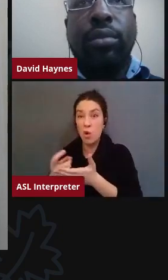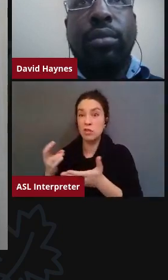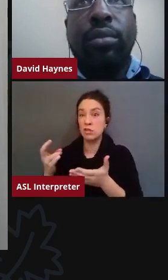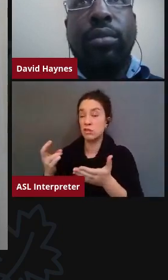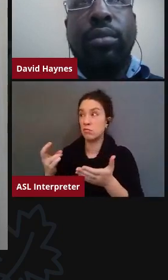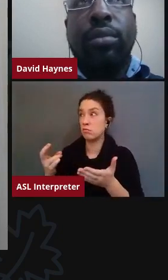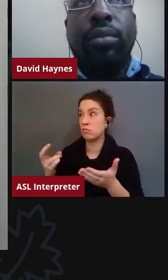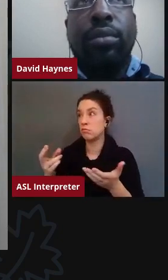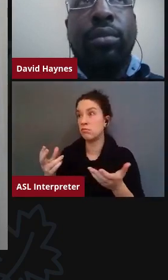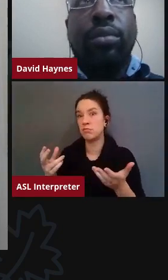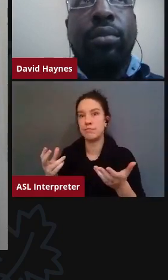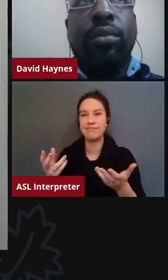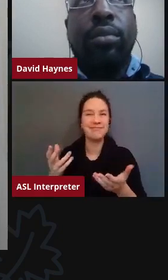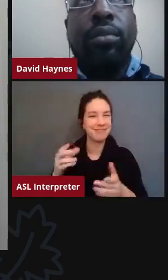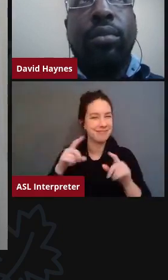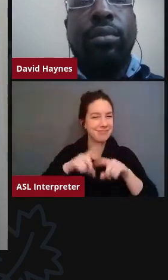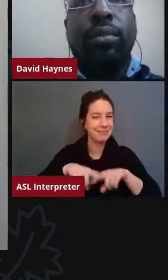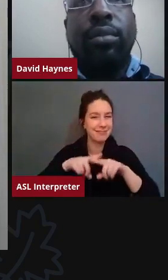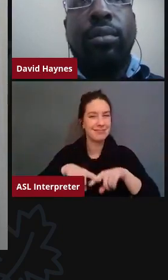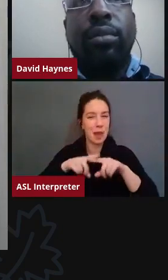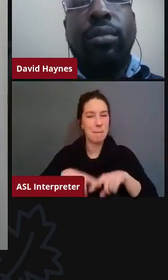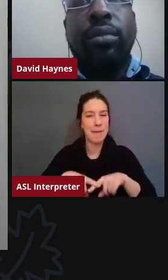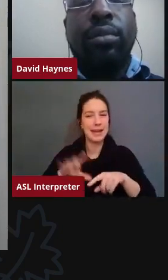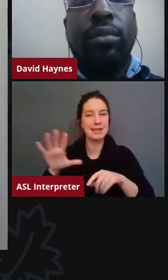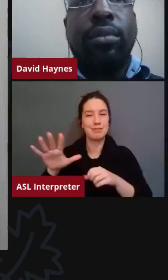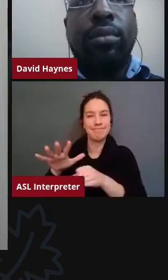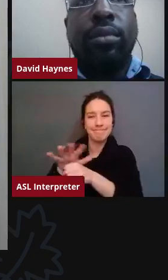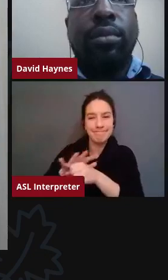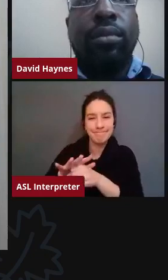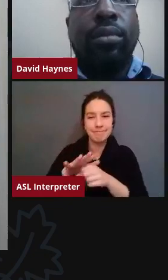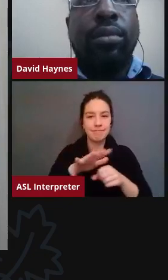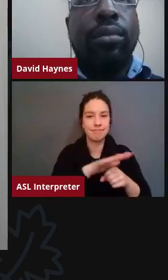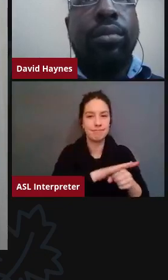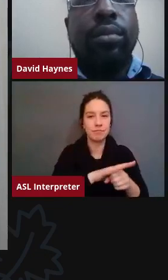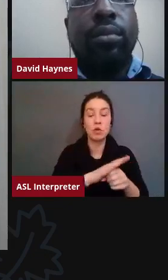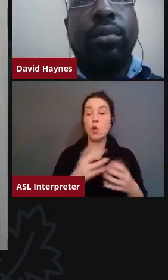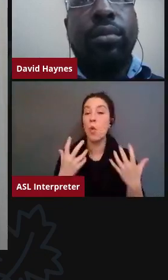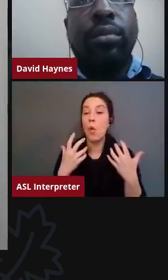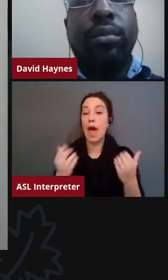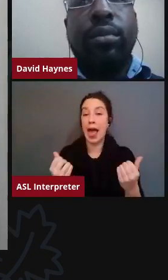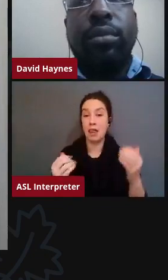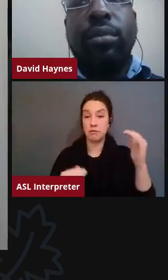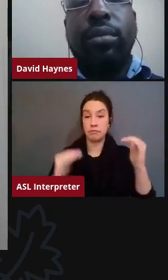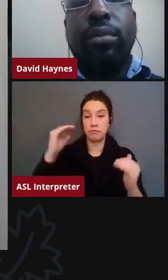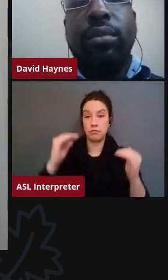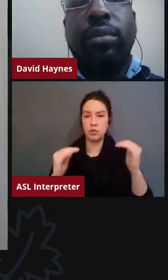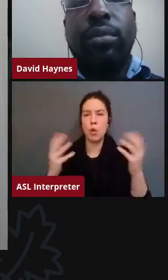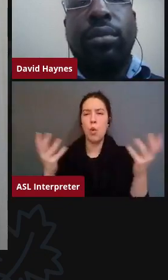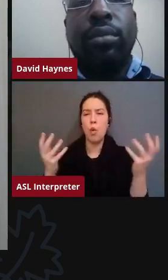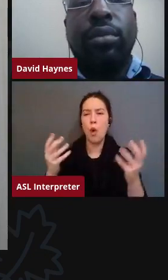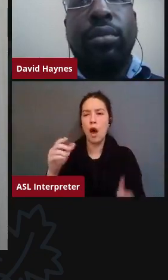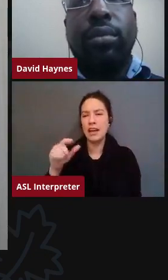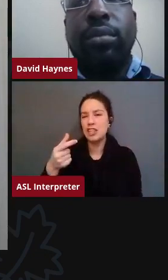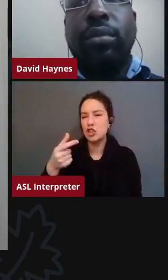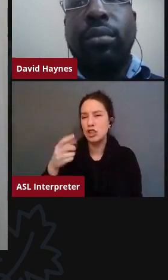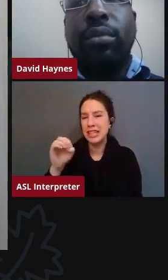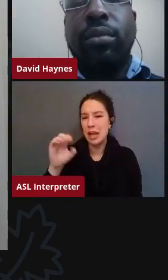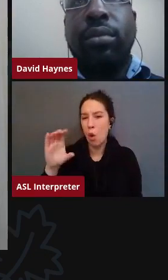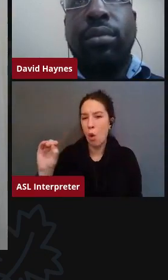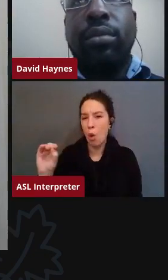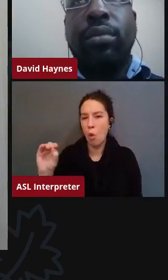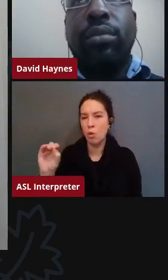useful information about health disparities do geographic tools give us that we wouldn't